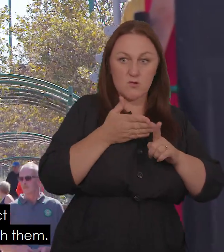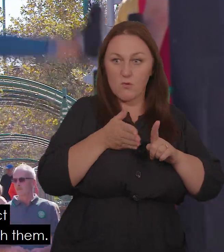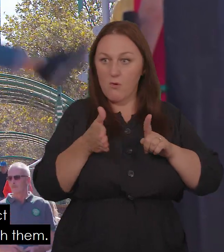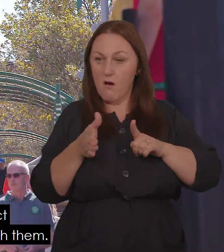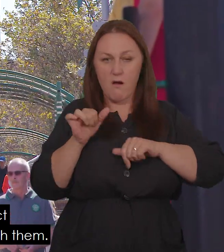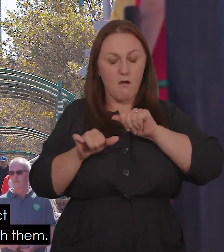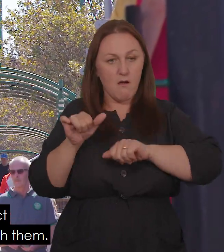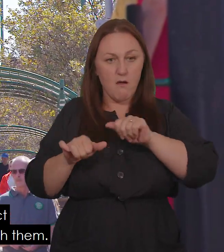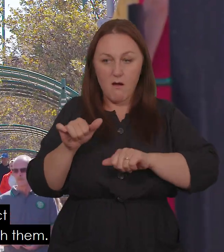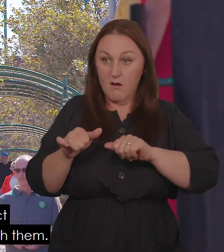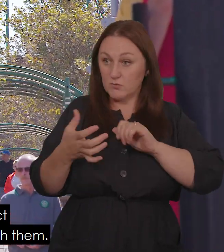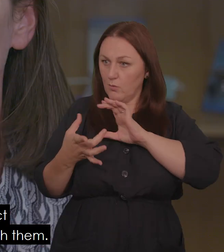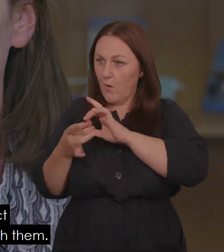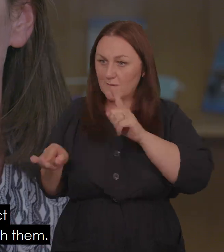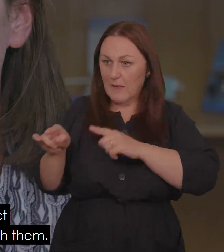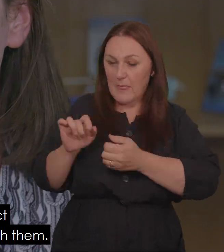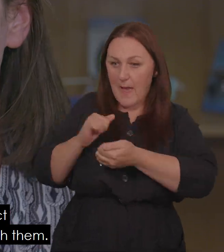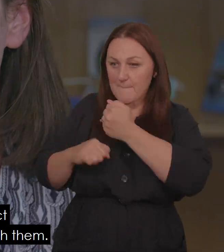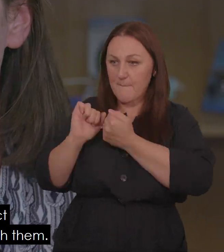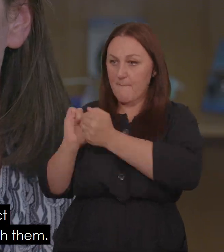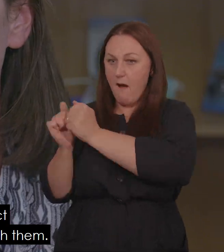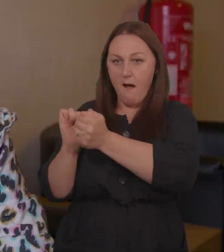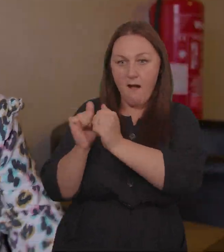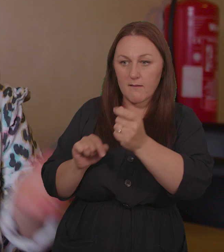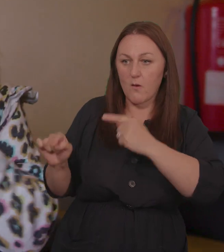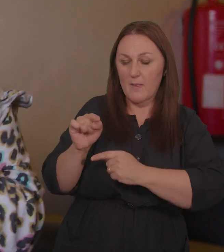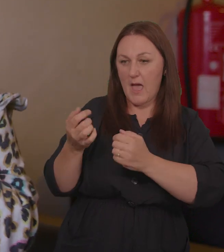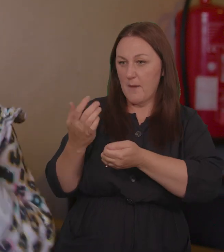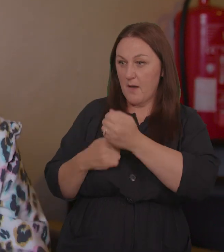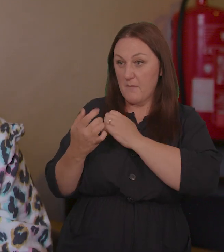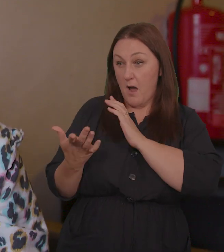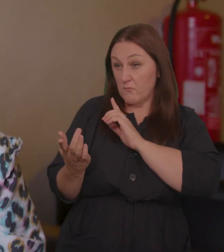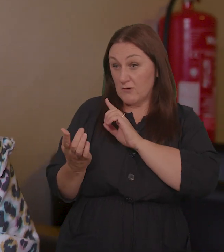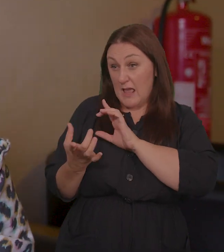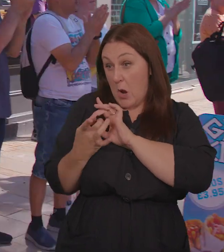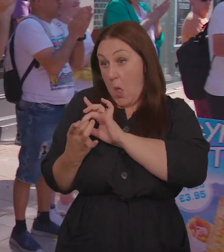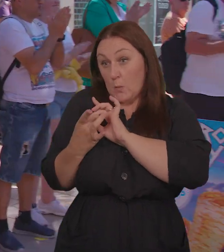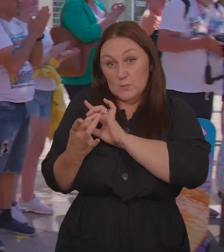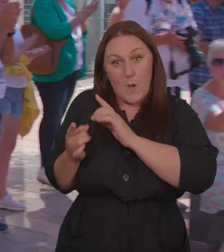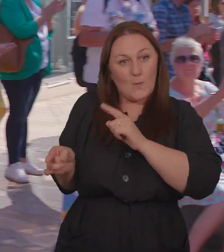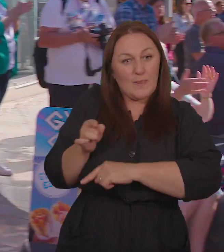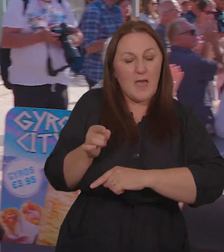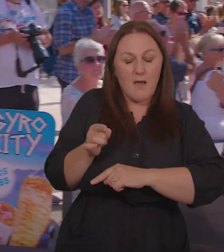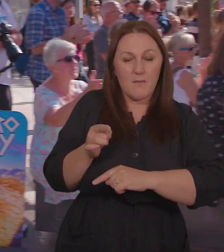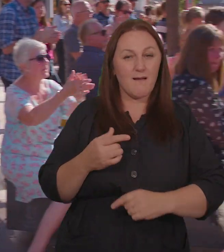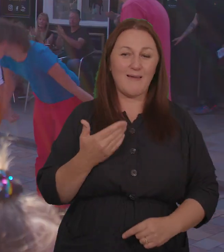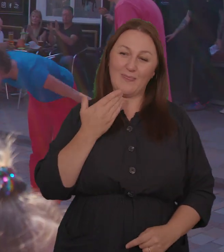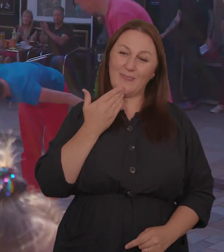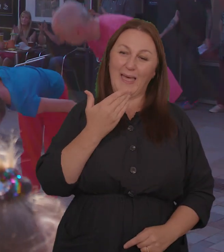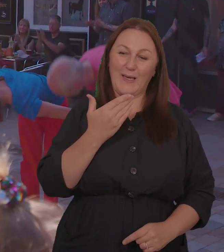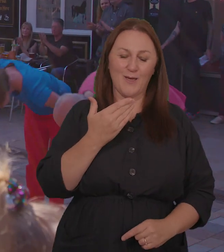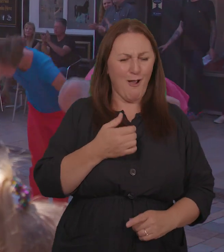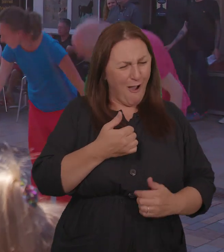groups, to partner up with them and work more closely with them. Good girl.